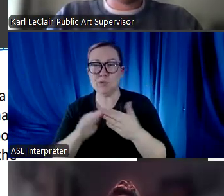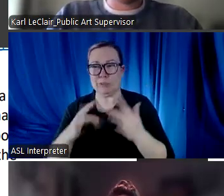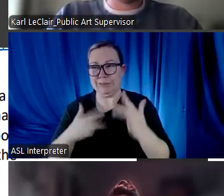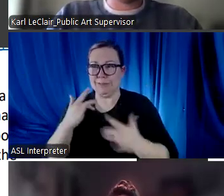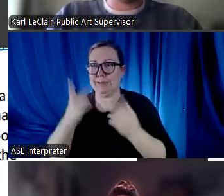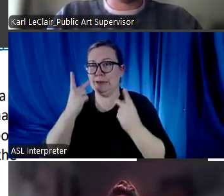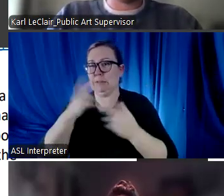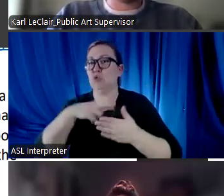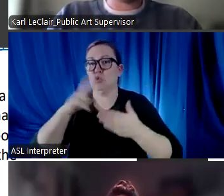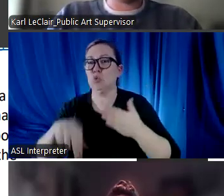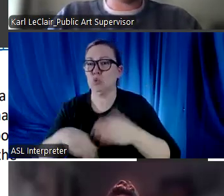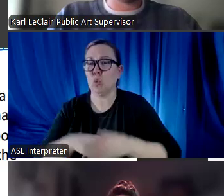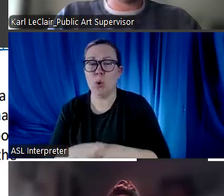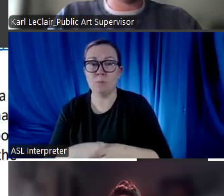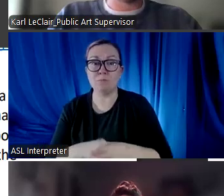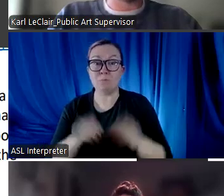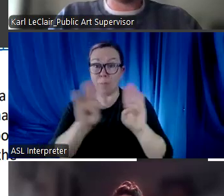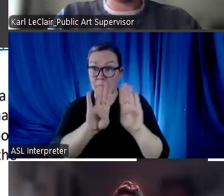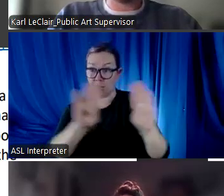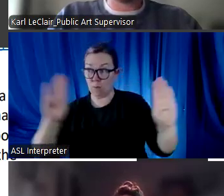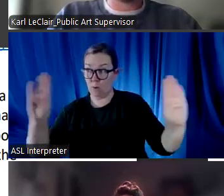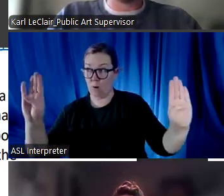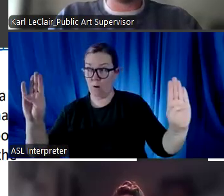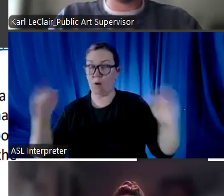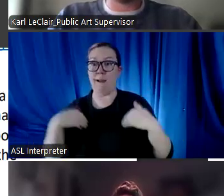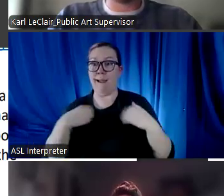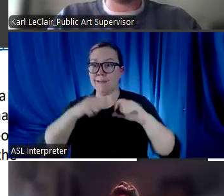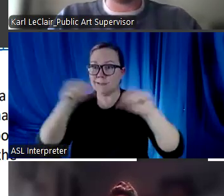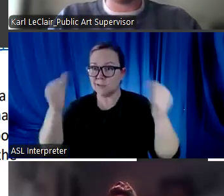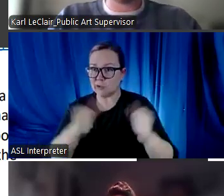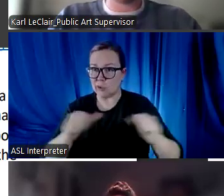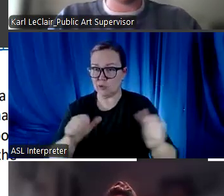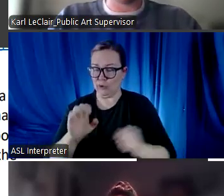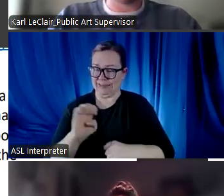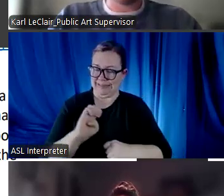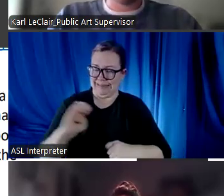Um, and the wall hosts, there's a sculptural work at the very eastern edge of the